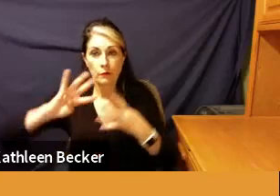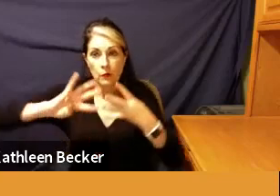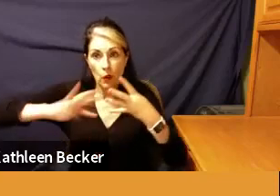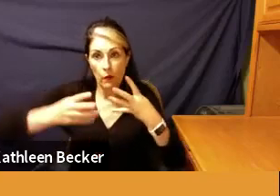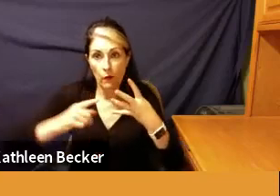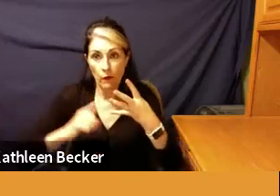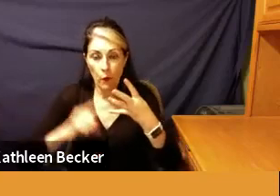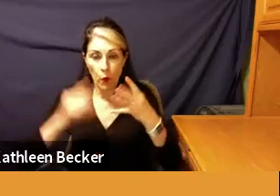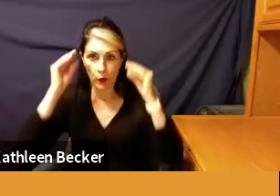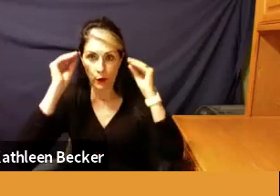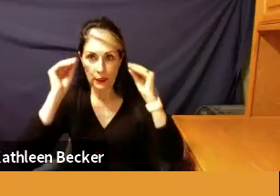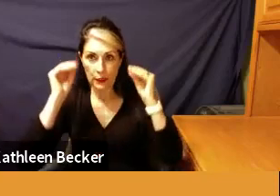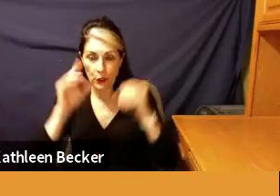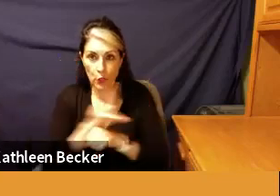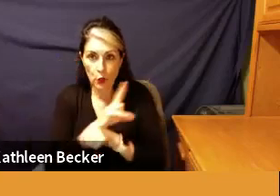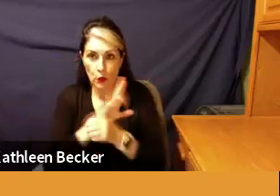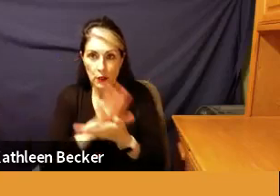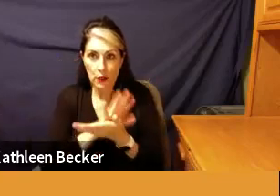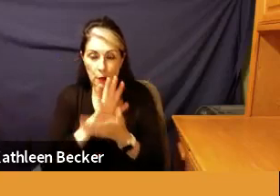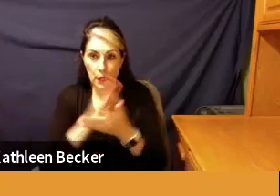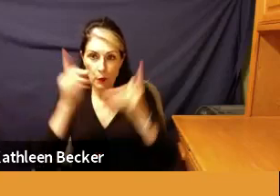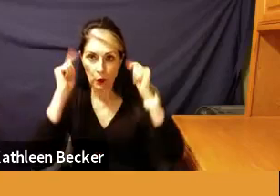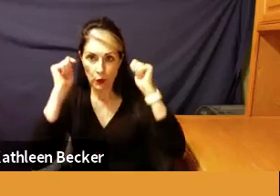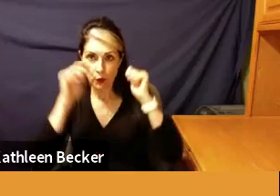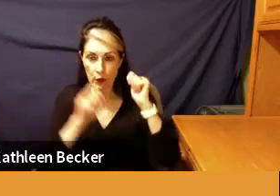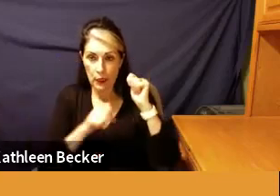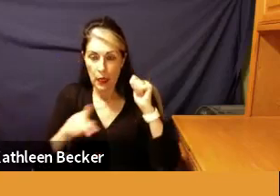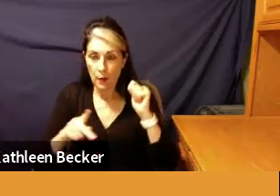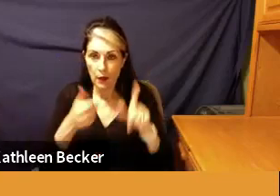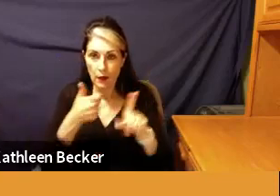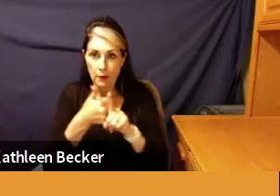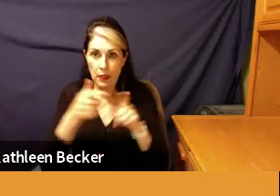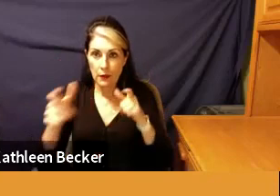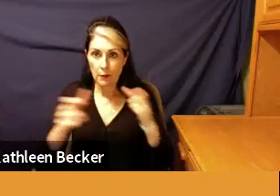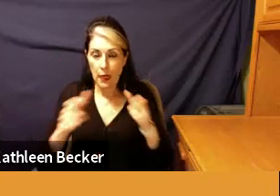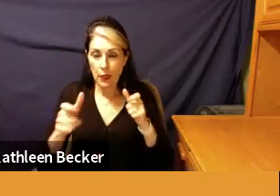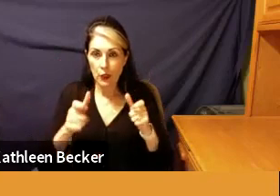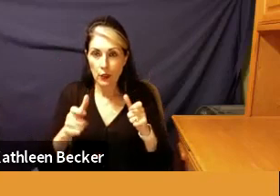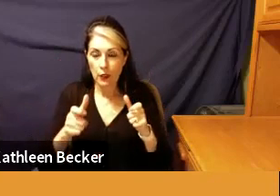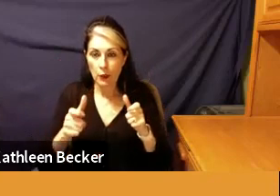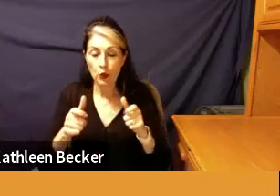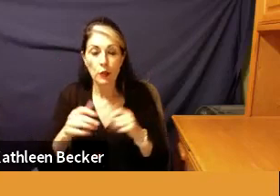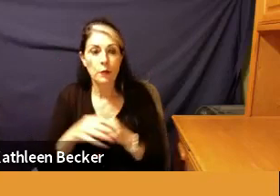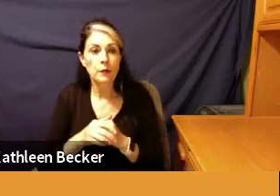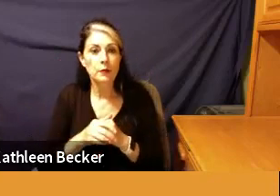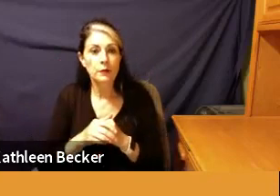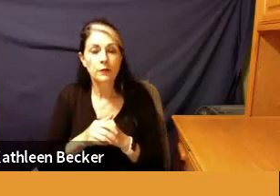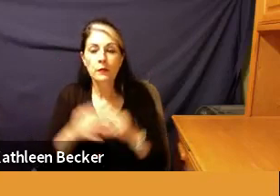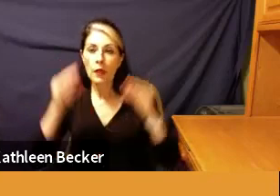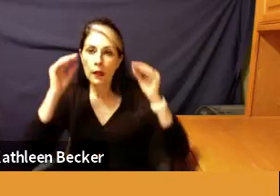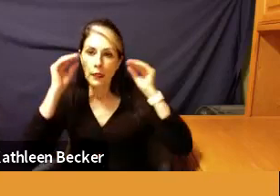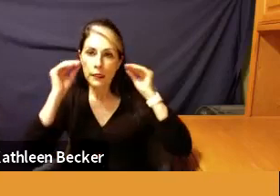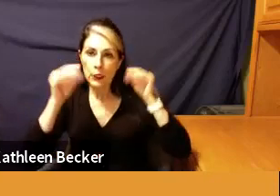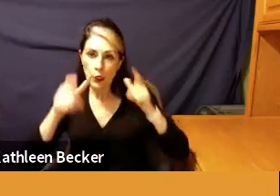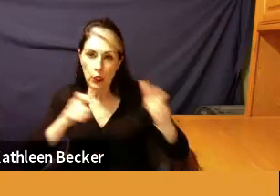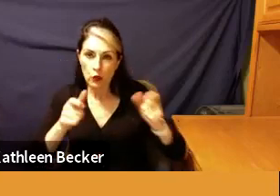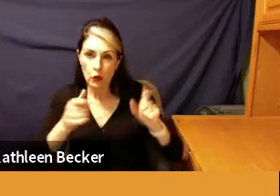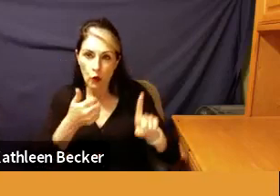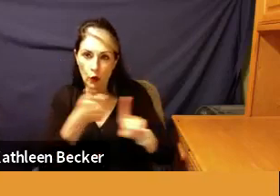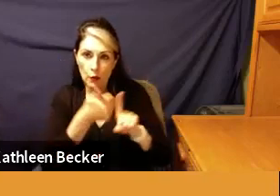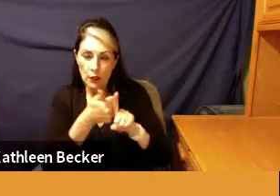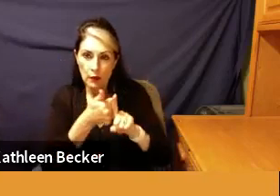would be teaching them using the paper tutoring app is self-management and self-regulation, teaching them to control their feelings